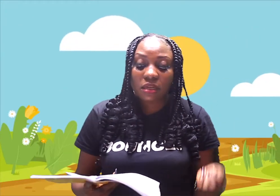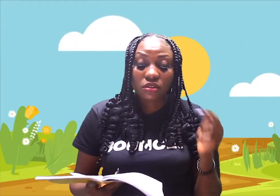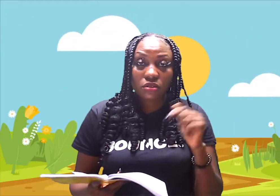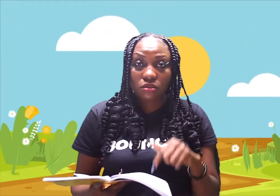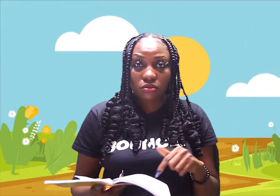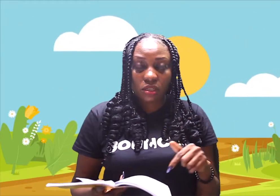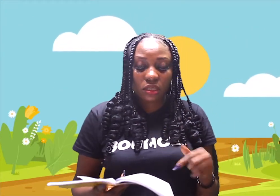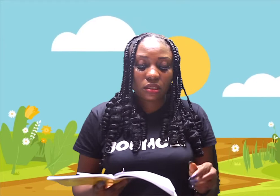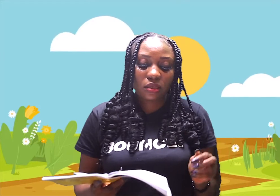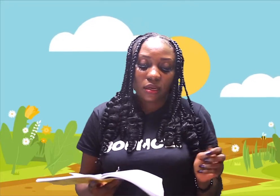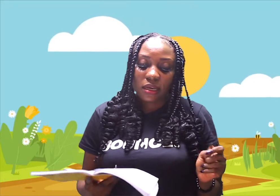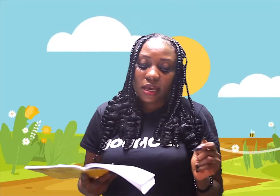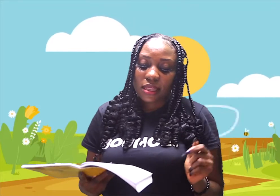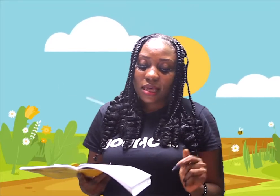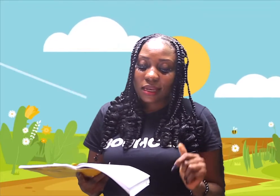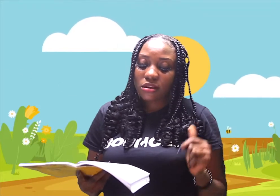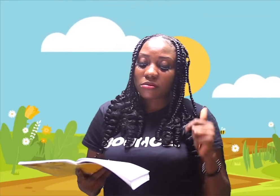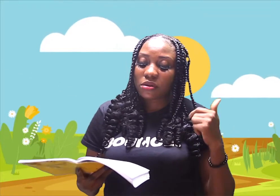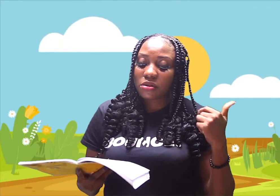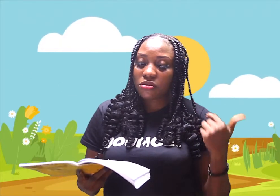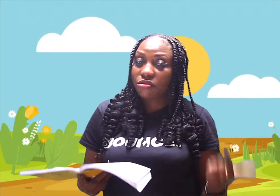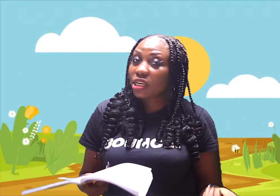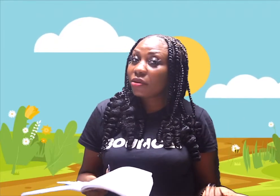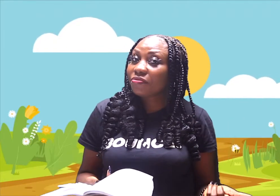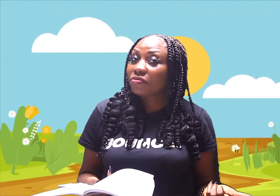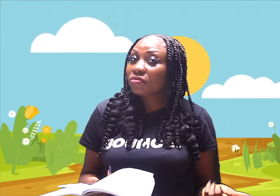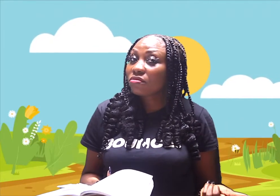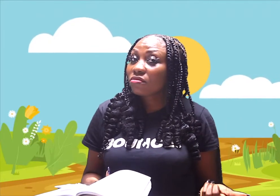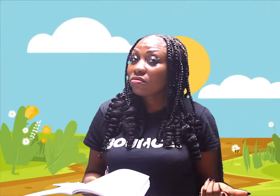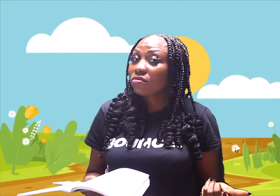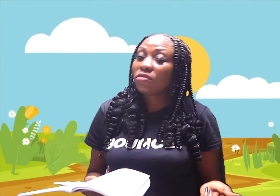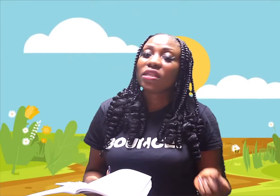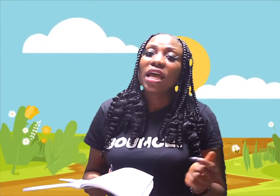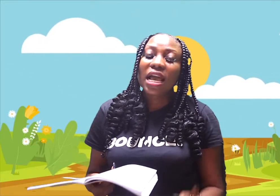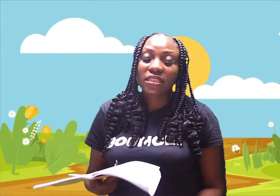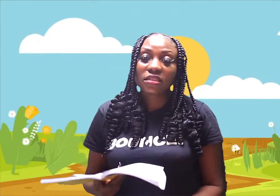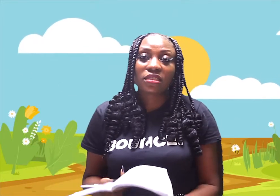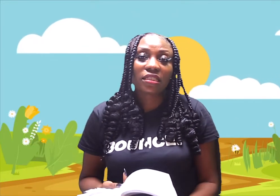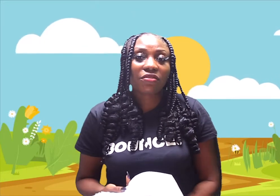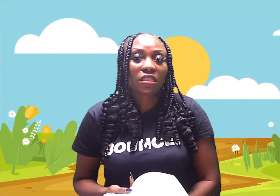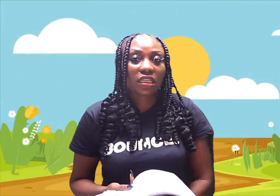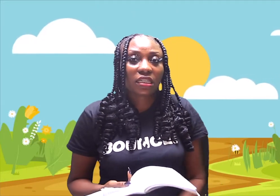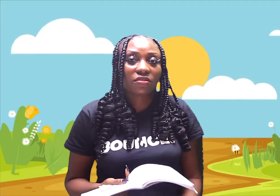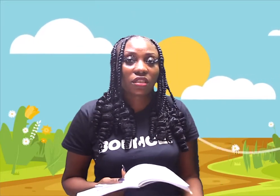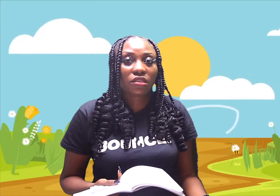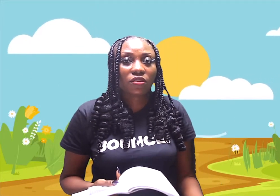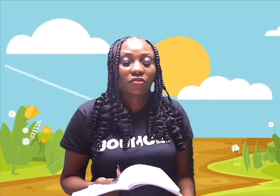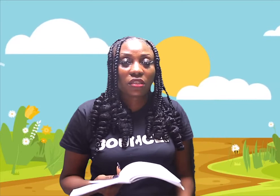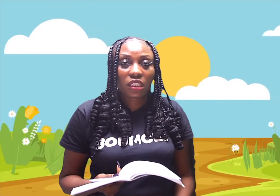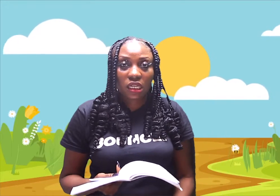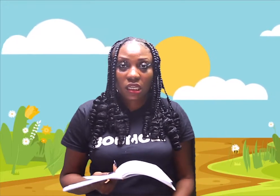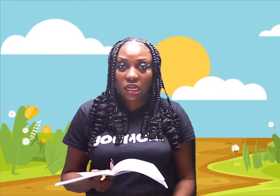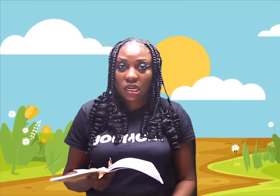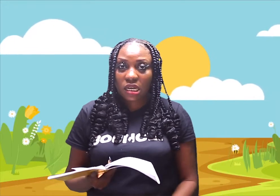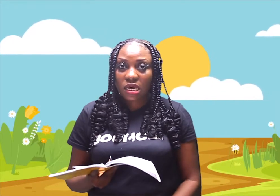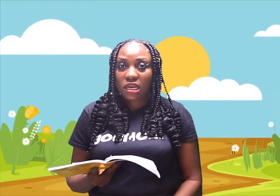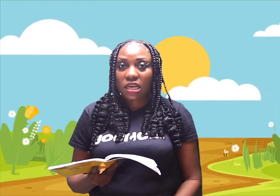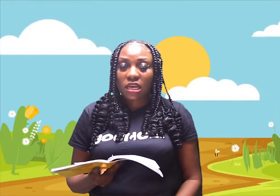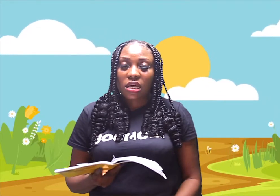an assignment to do this. Then number three, Exodus 17 verse